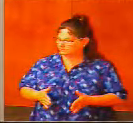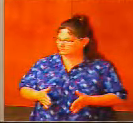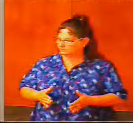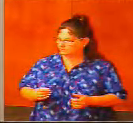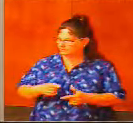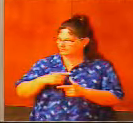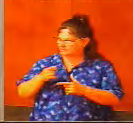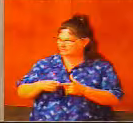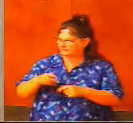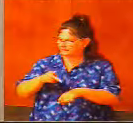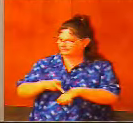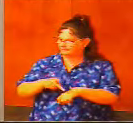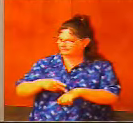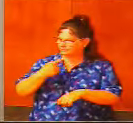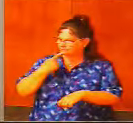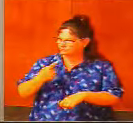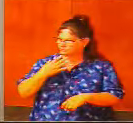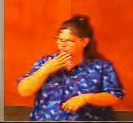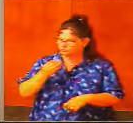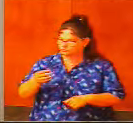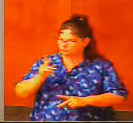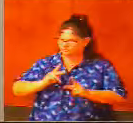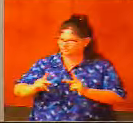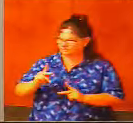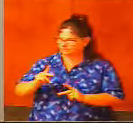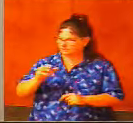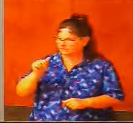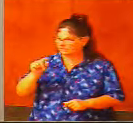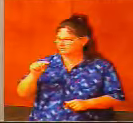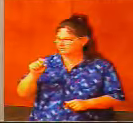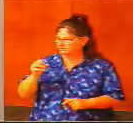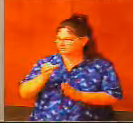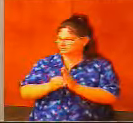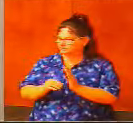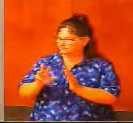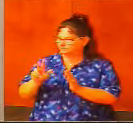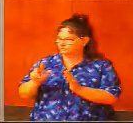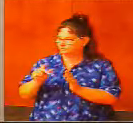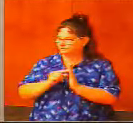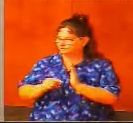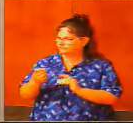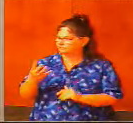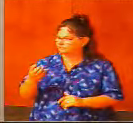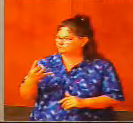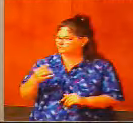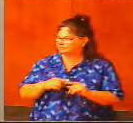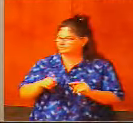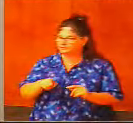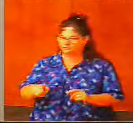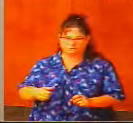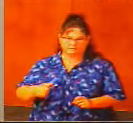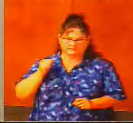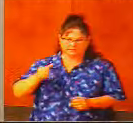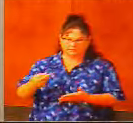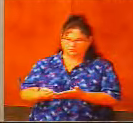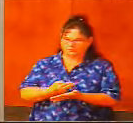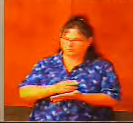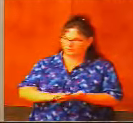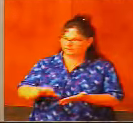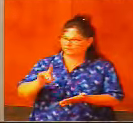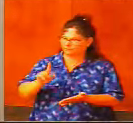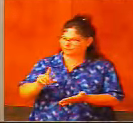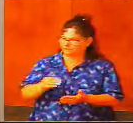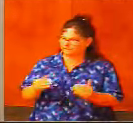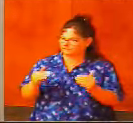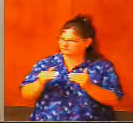And then Peter told a Jewish audience in Acts chapter 3 and verse 14, but you denied the Holy One and the